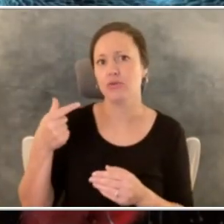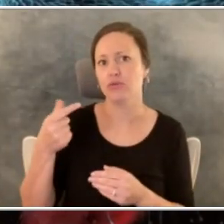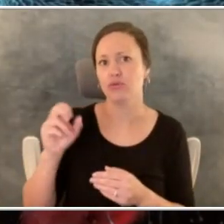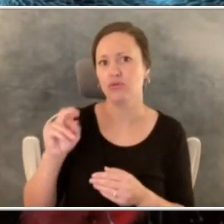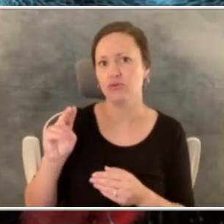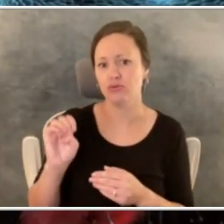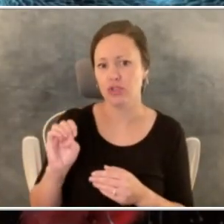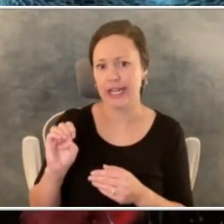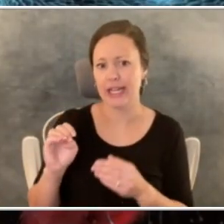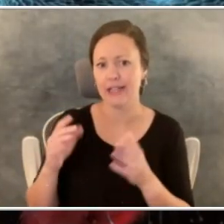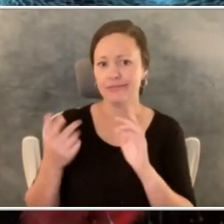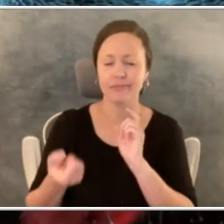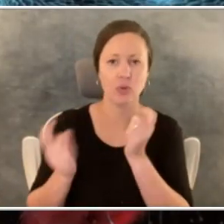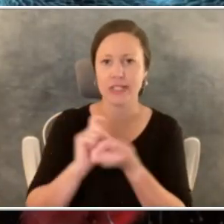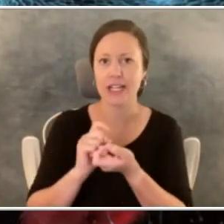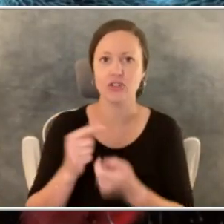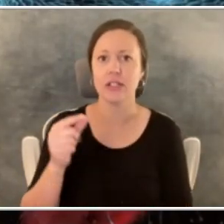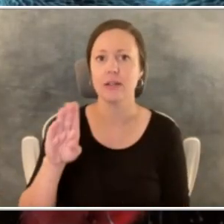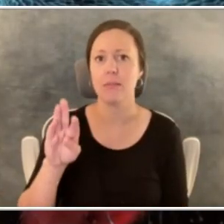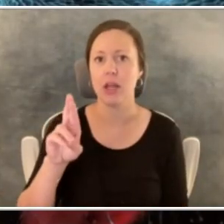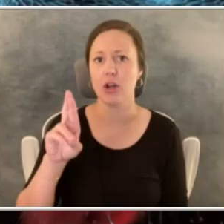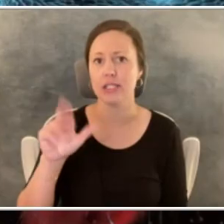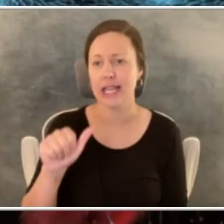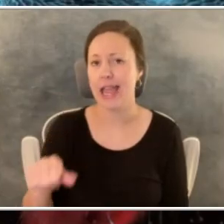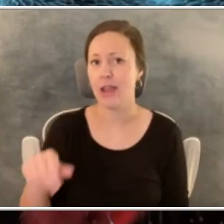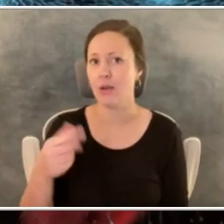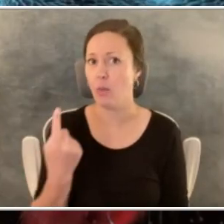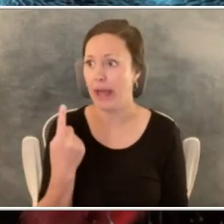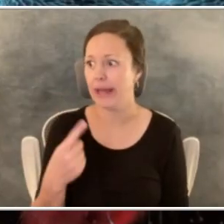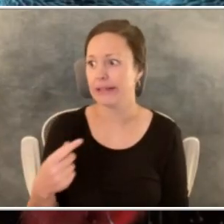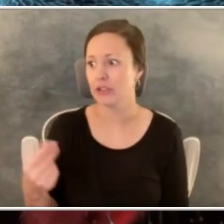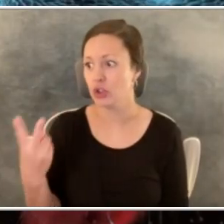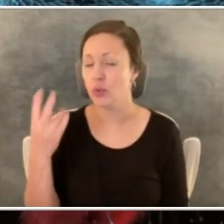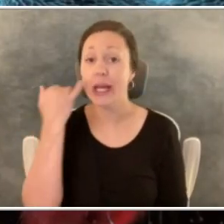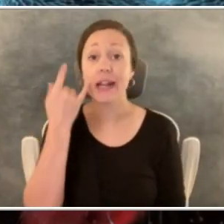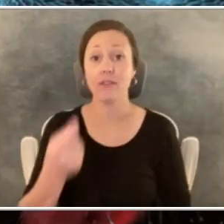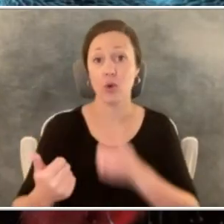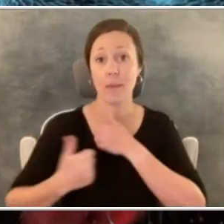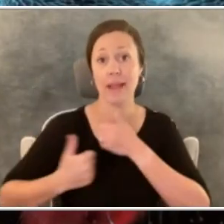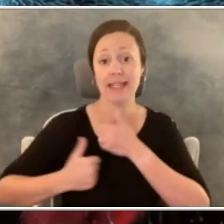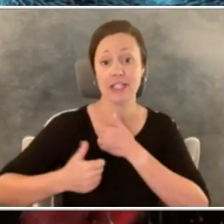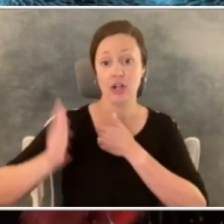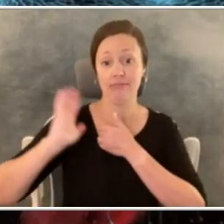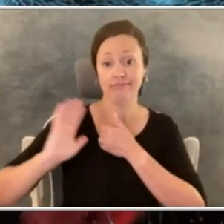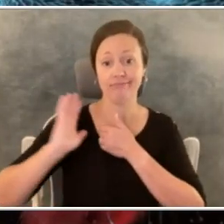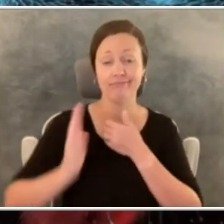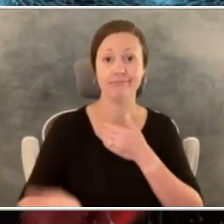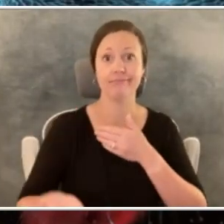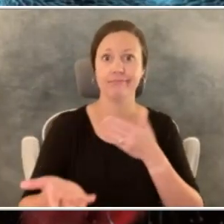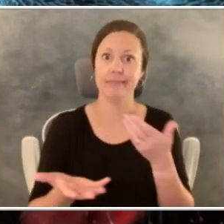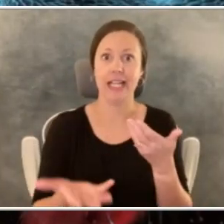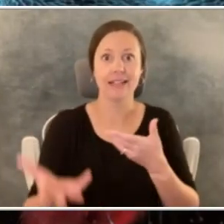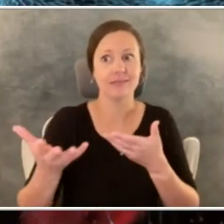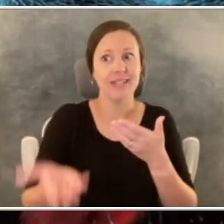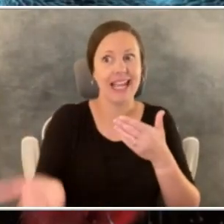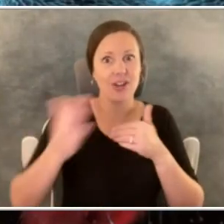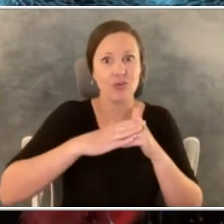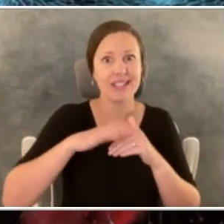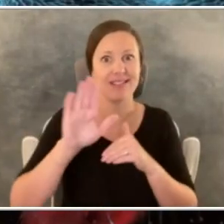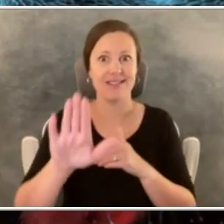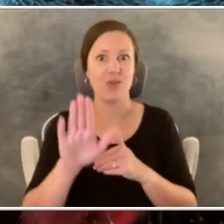BRCA1, BRCA2. And if you were in the military, that increases your chance of prostate cancer due to possible